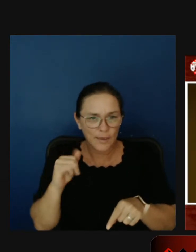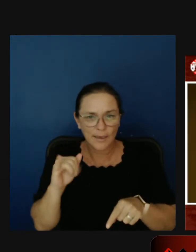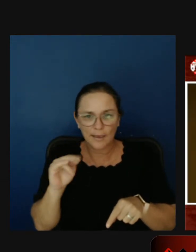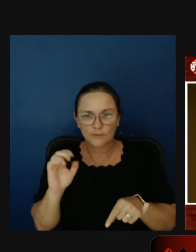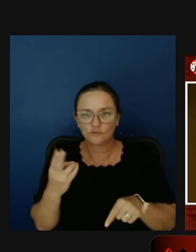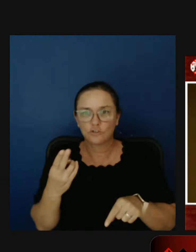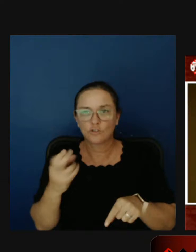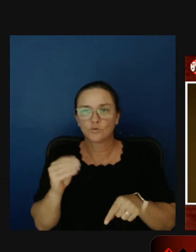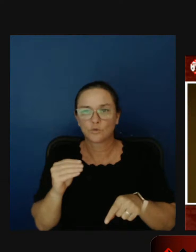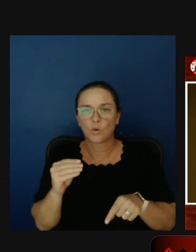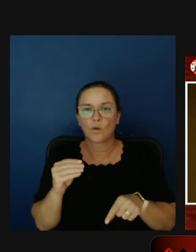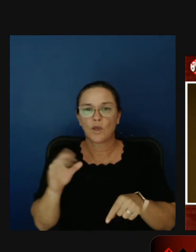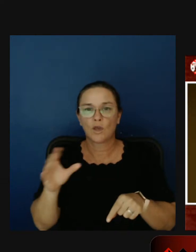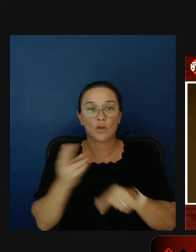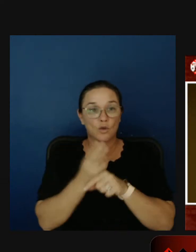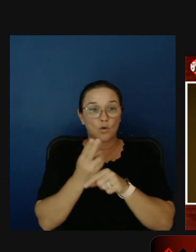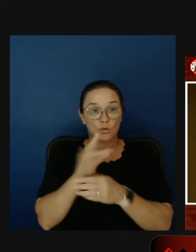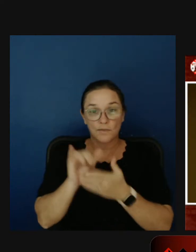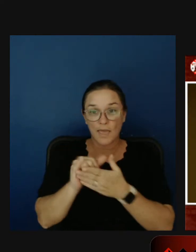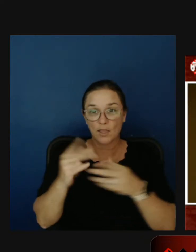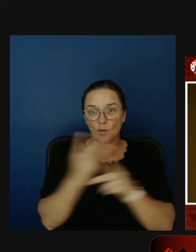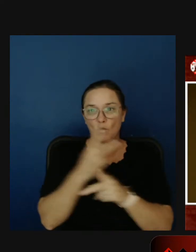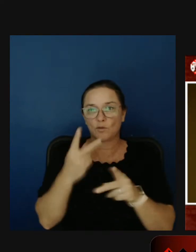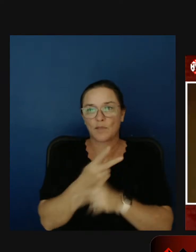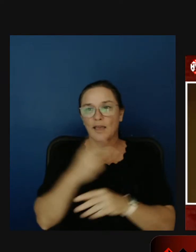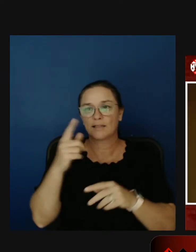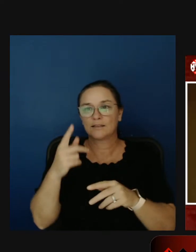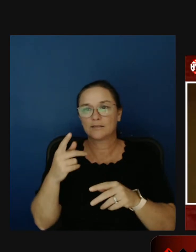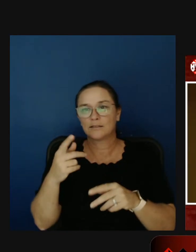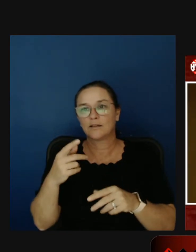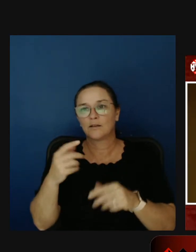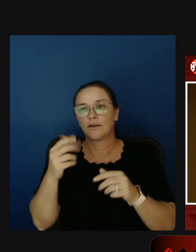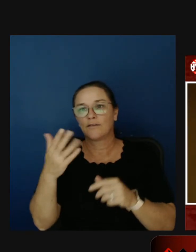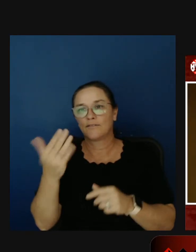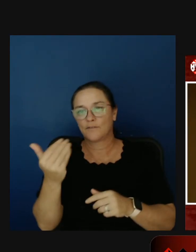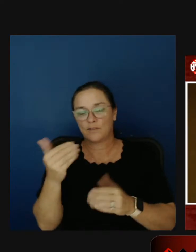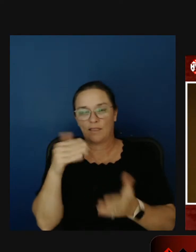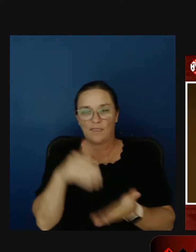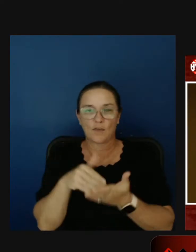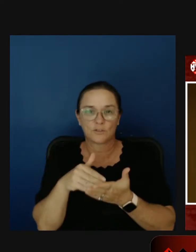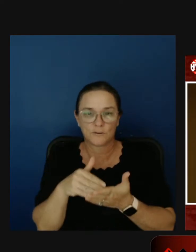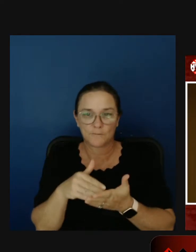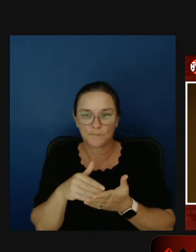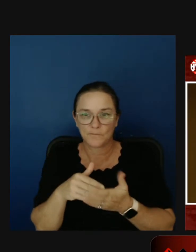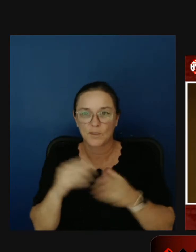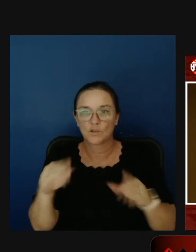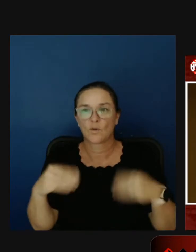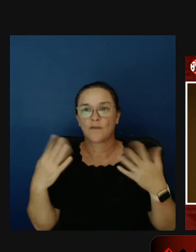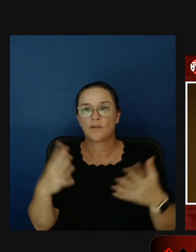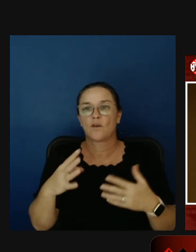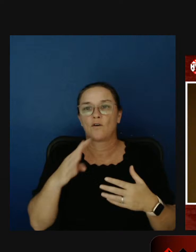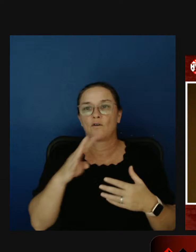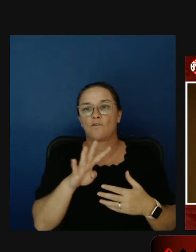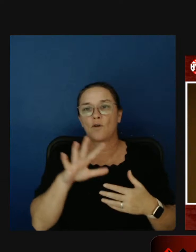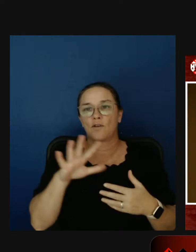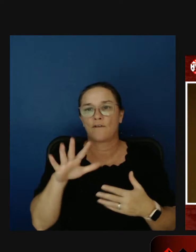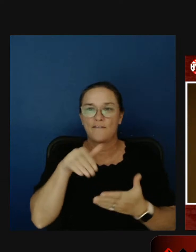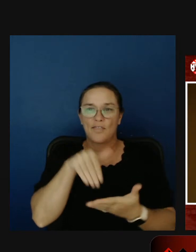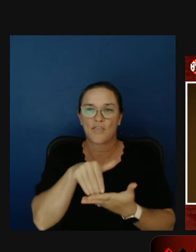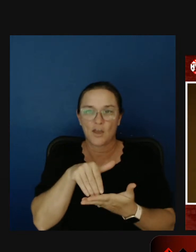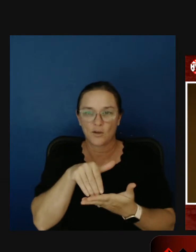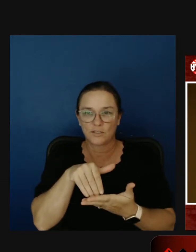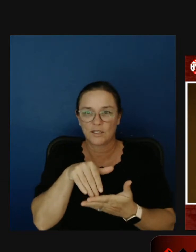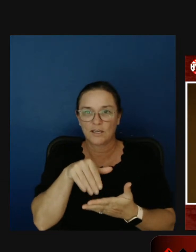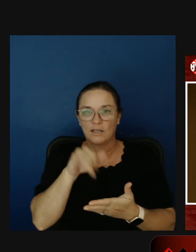that 3 inches and you multiply it by your 15,000. So that gives you your 45,000